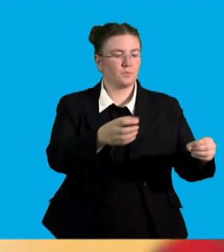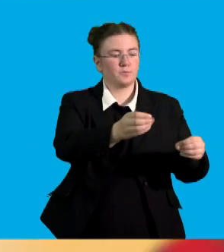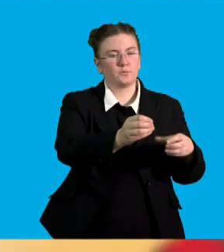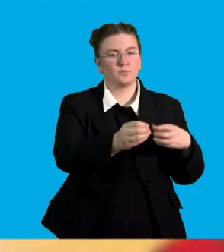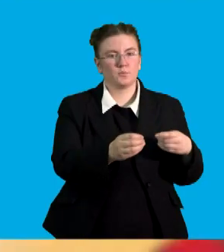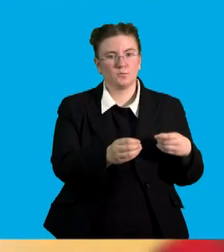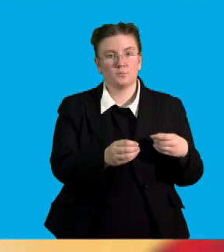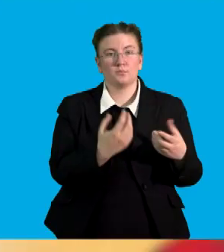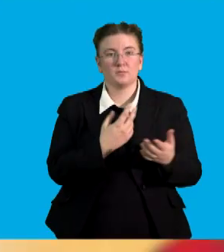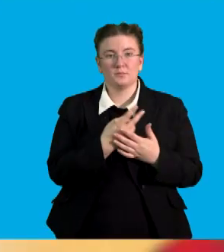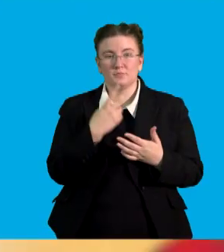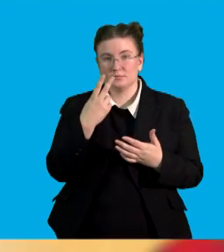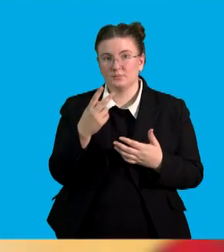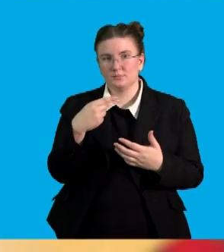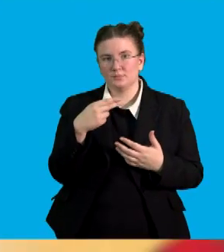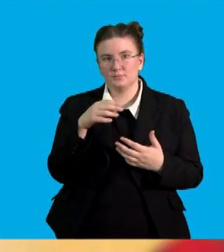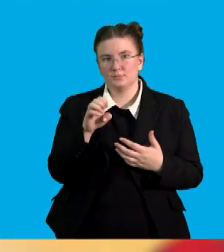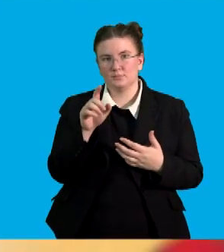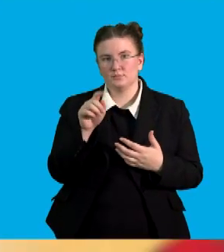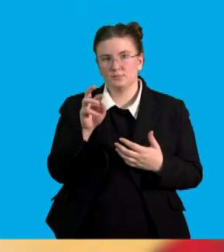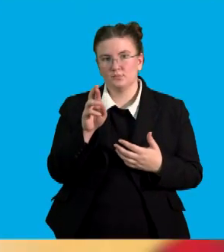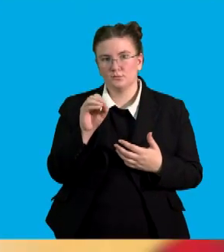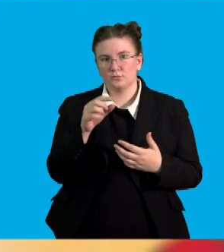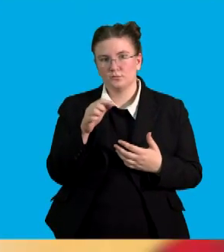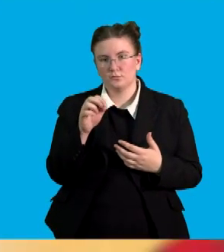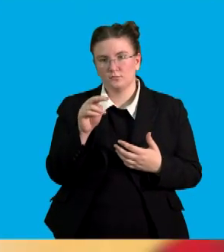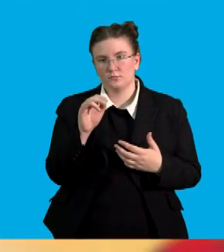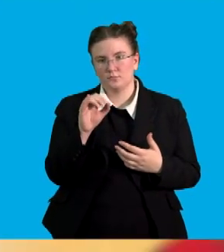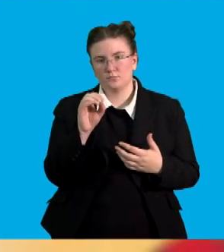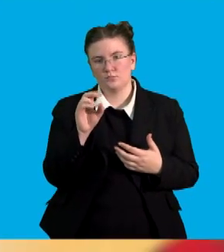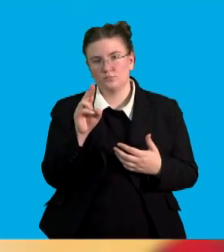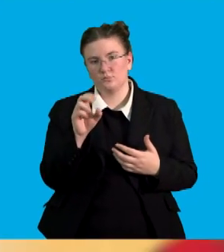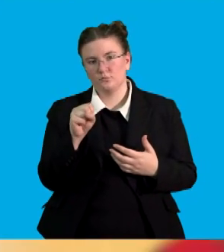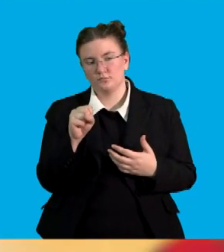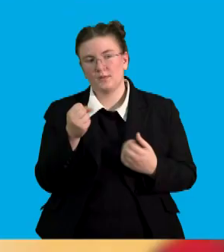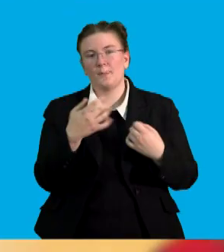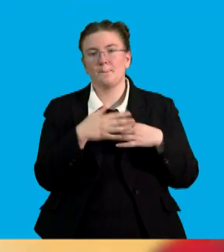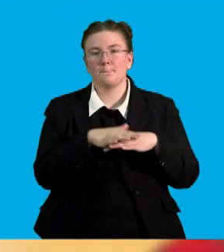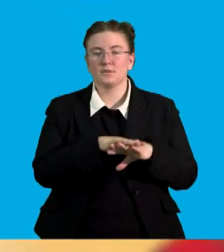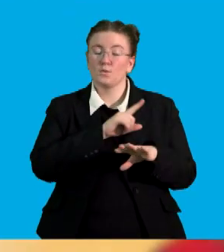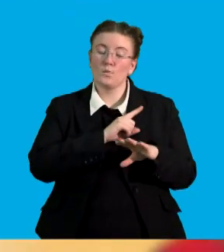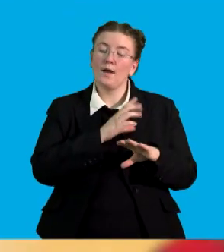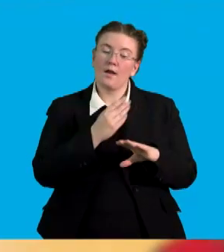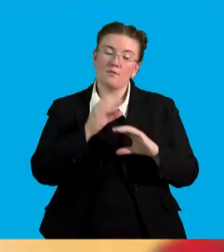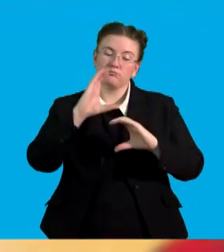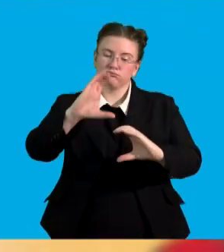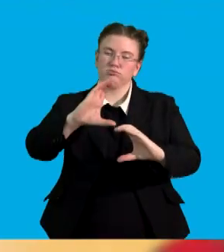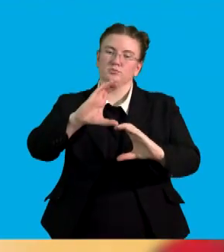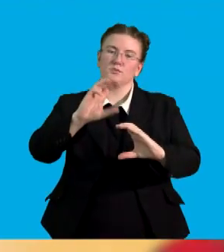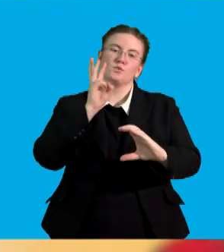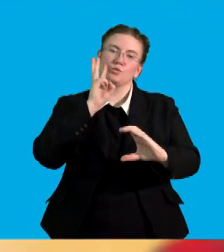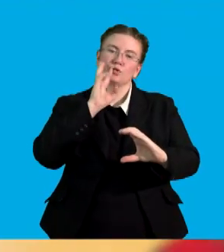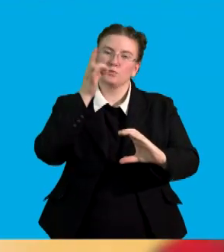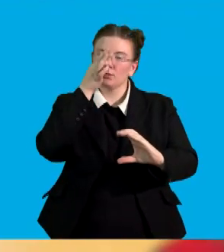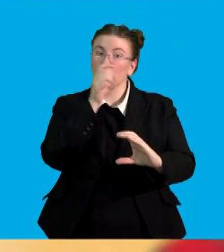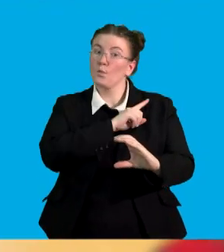that can be regarded as a heterogeneous mixture because you're going to have two different layers in one particular container. Why? Because